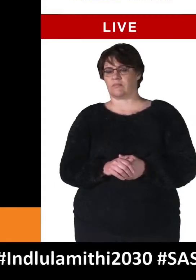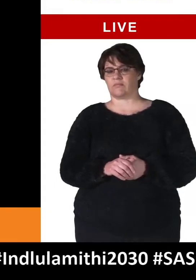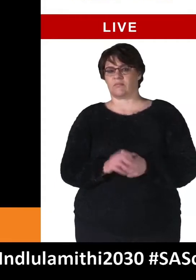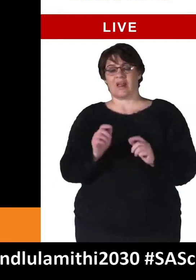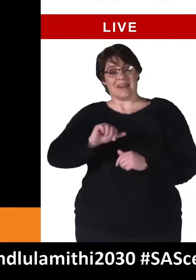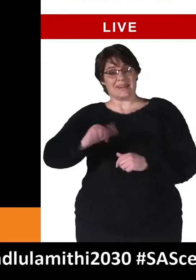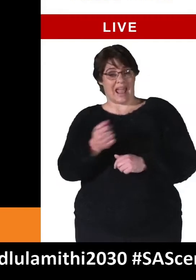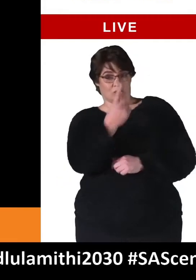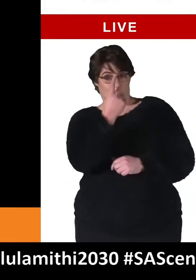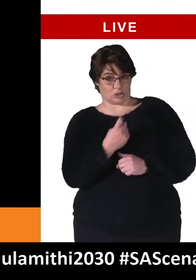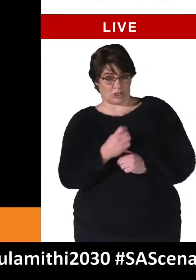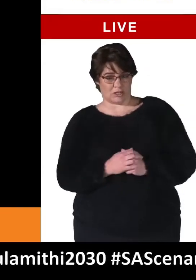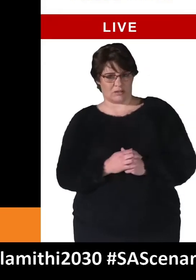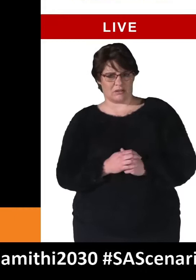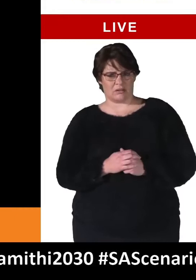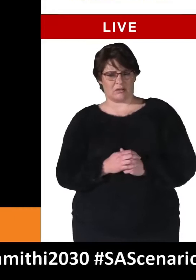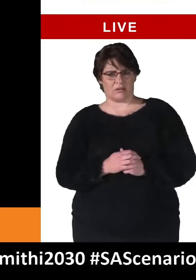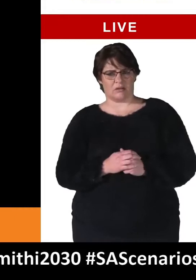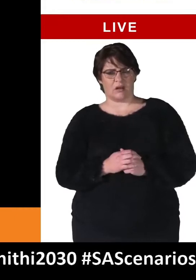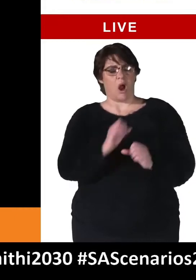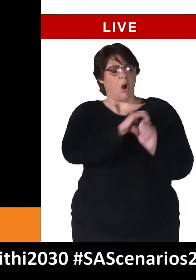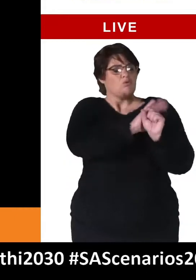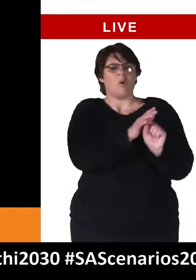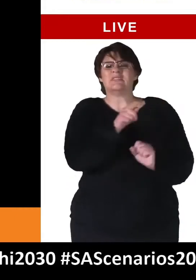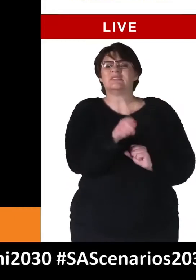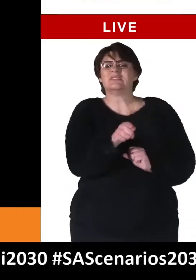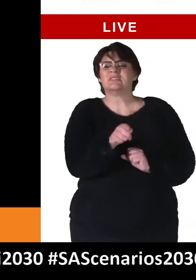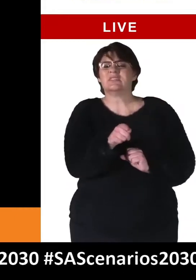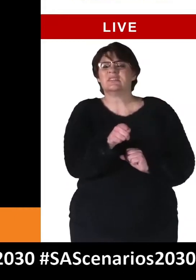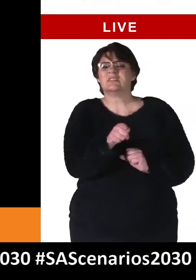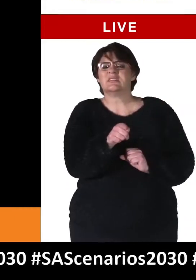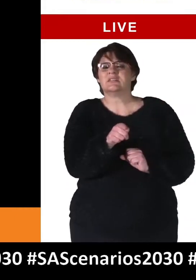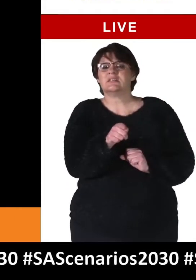The next question, what if COVID-19 status quo?